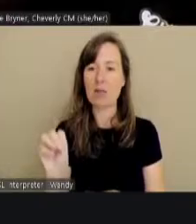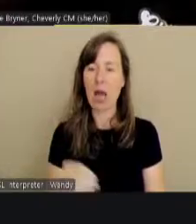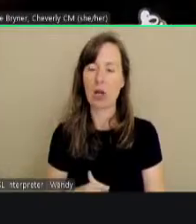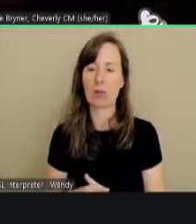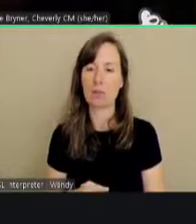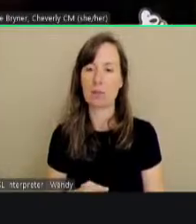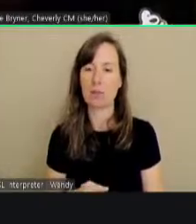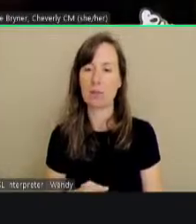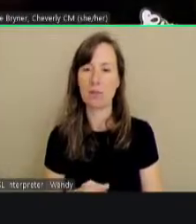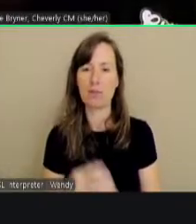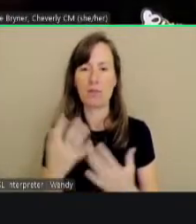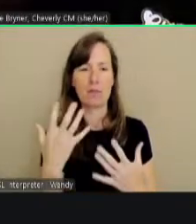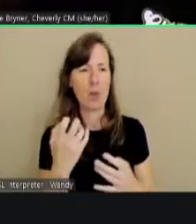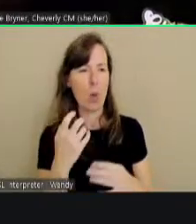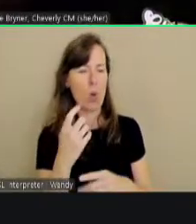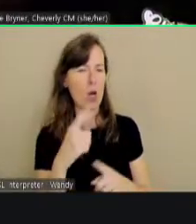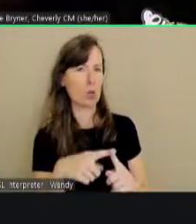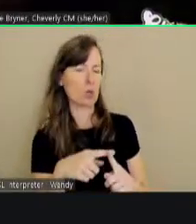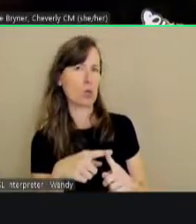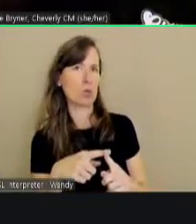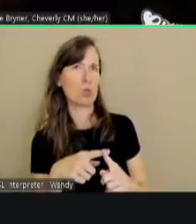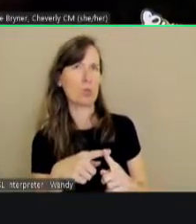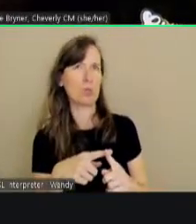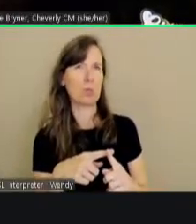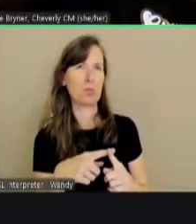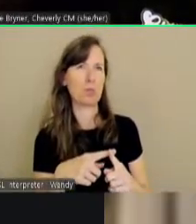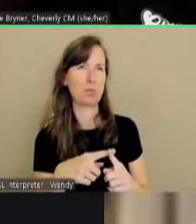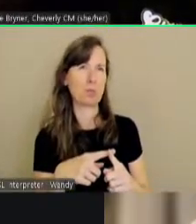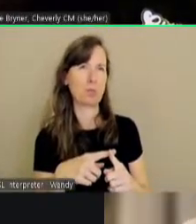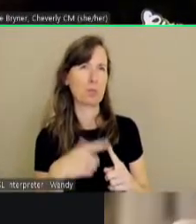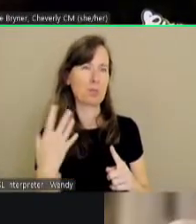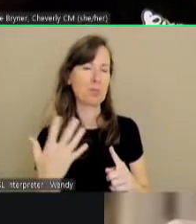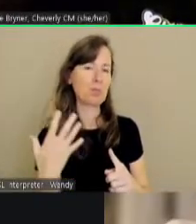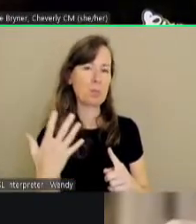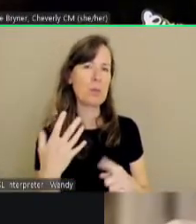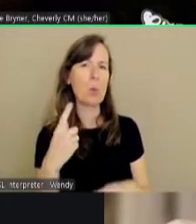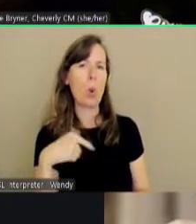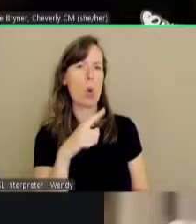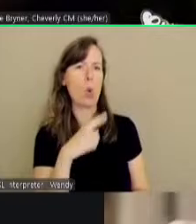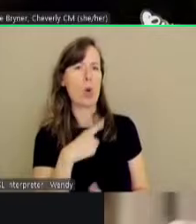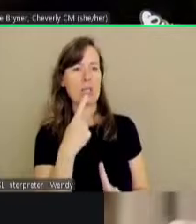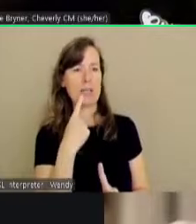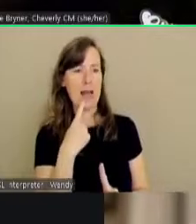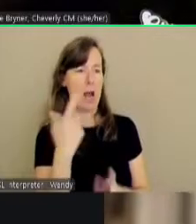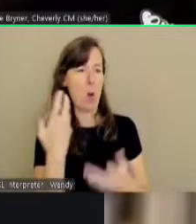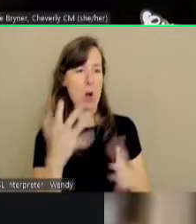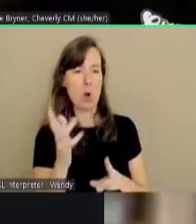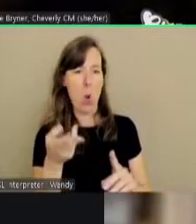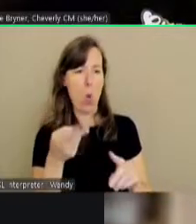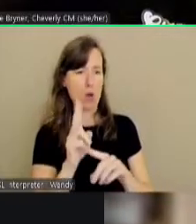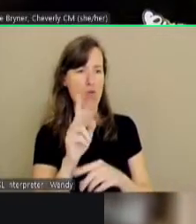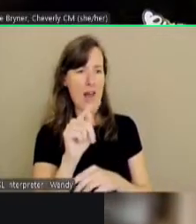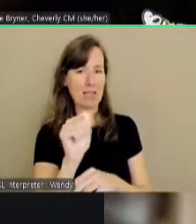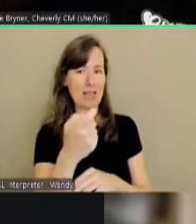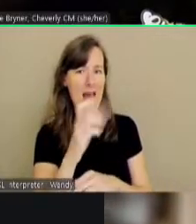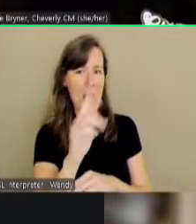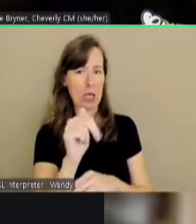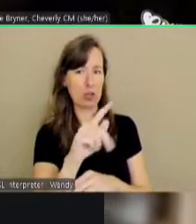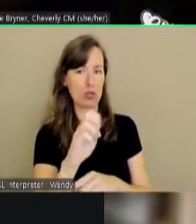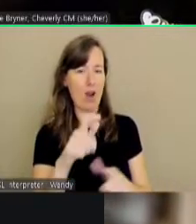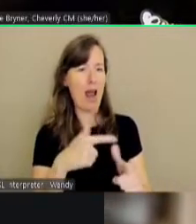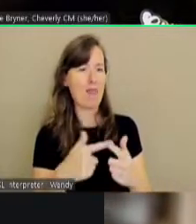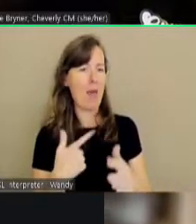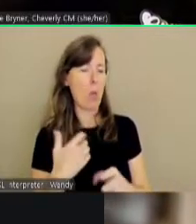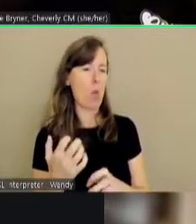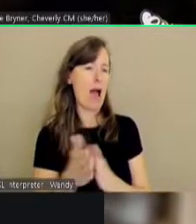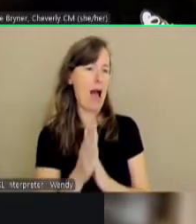I just want to reframe when we're saying, well, if we don't want to raise the tax rate, then we ask staff to go back and find more